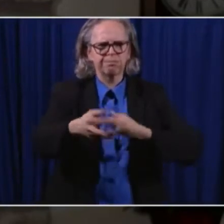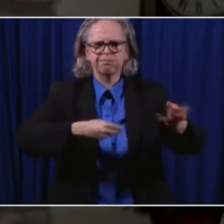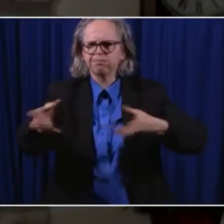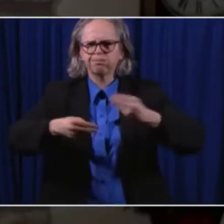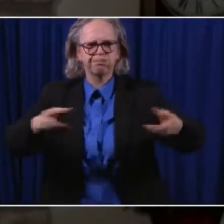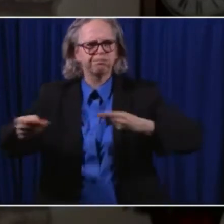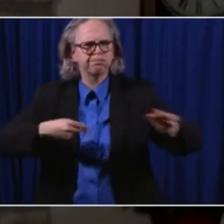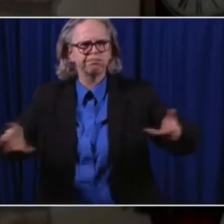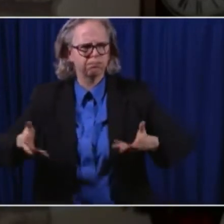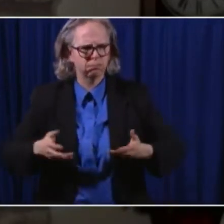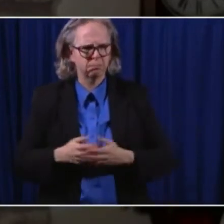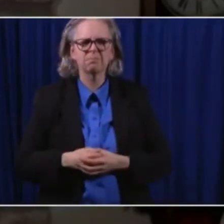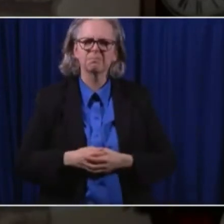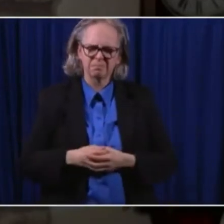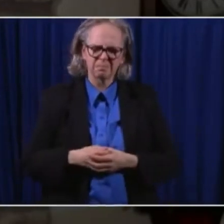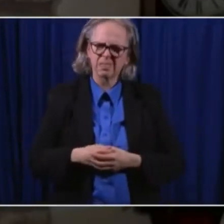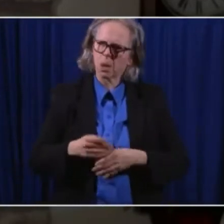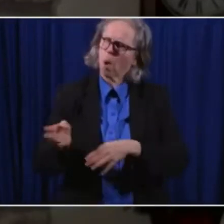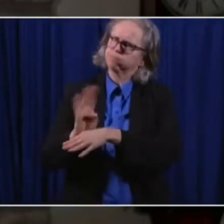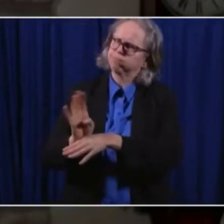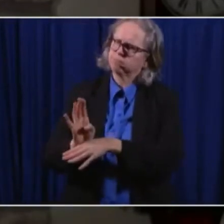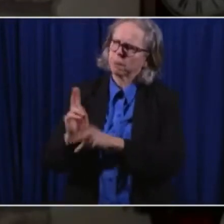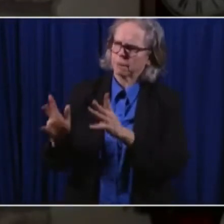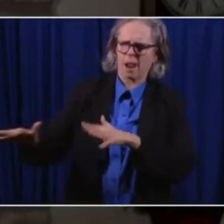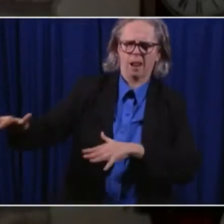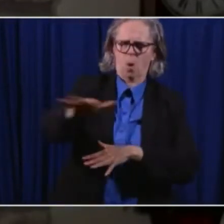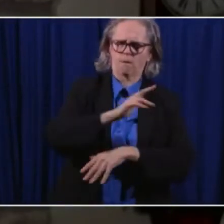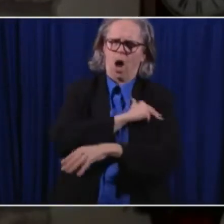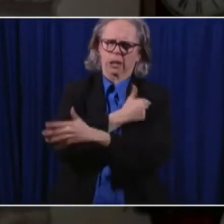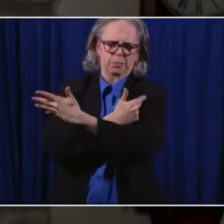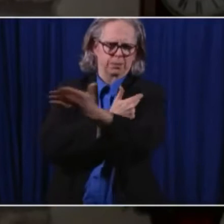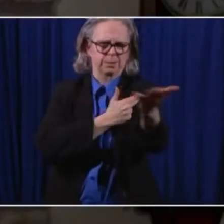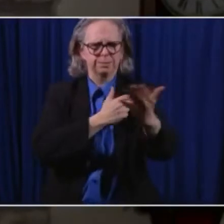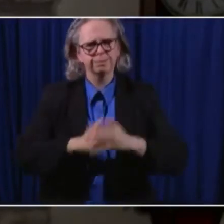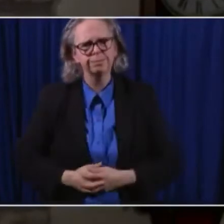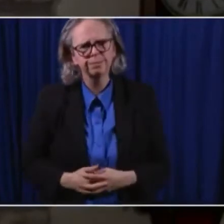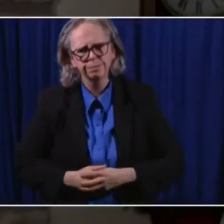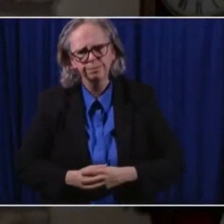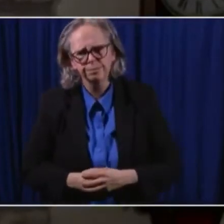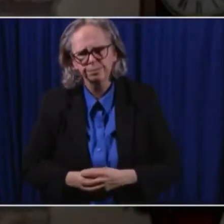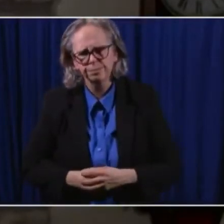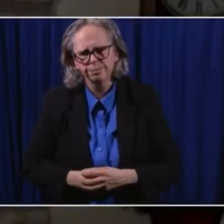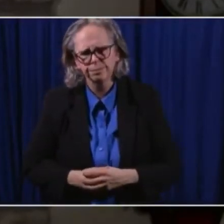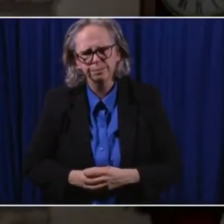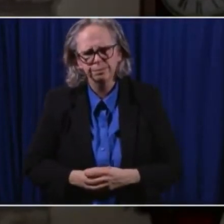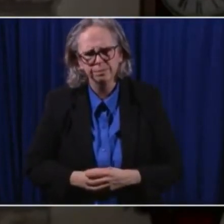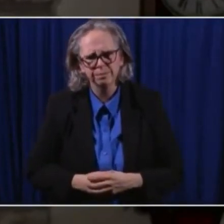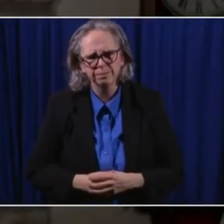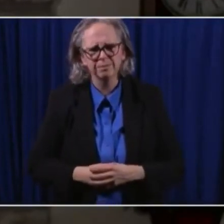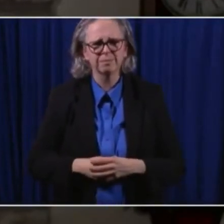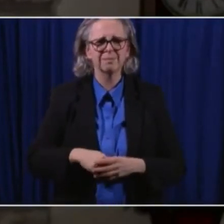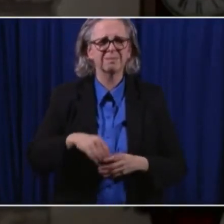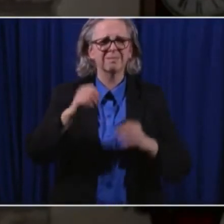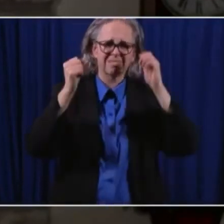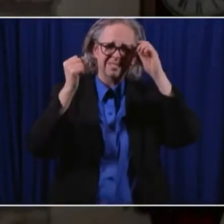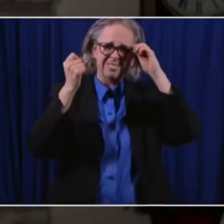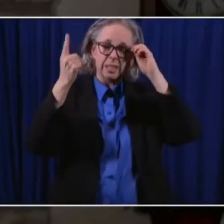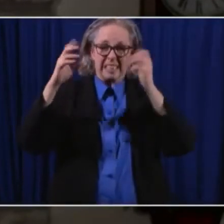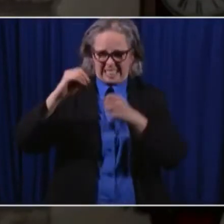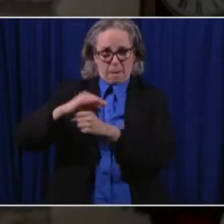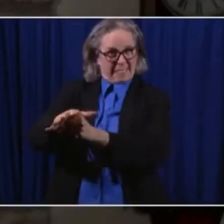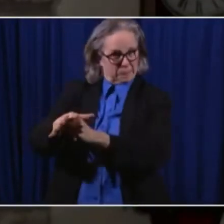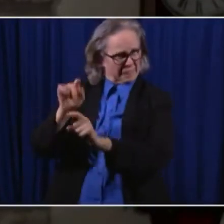asked them to do throughout this, and they've done a very good job, is contact tracing. But one of